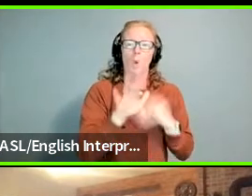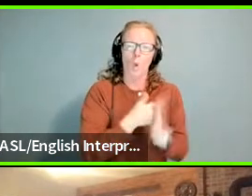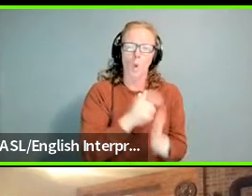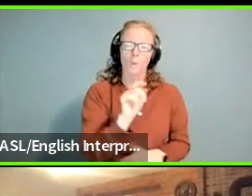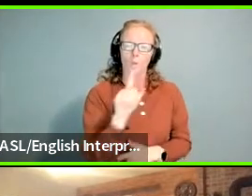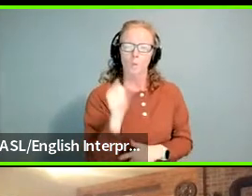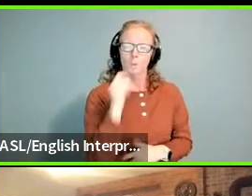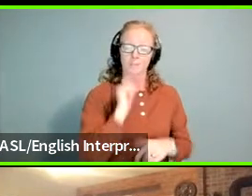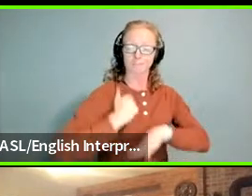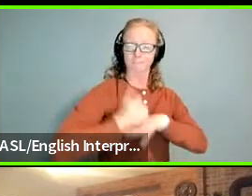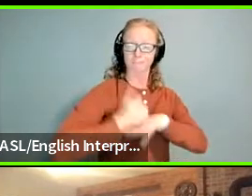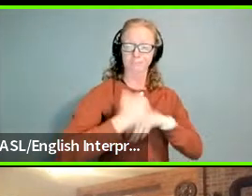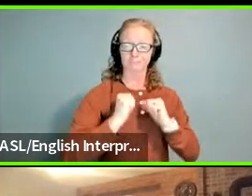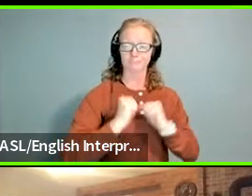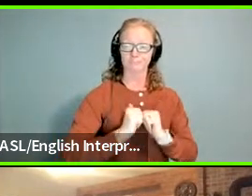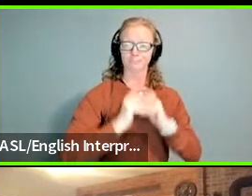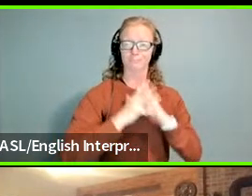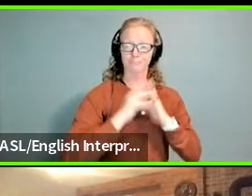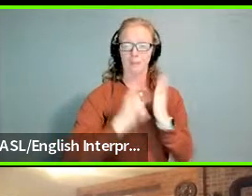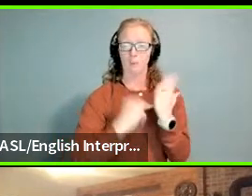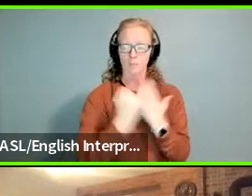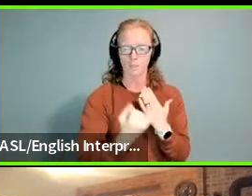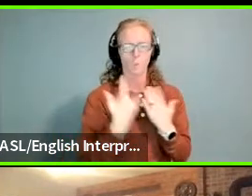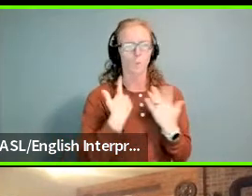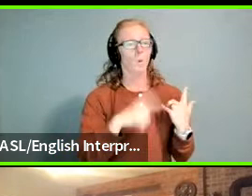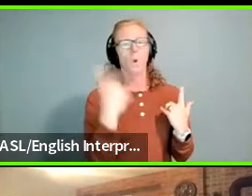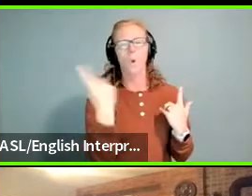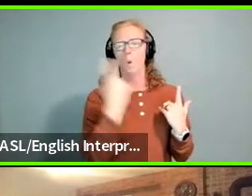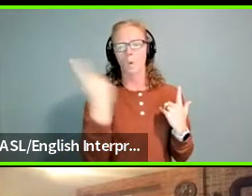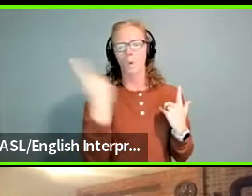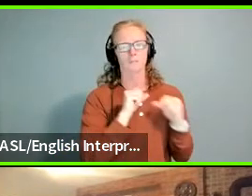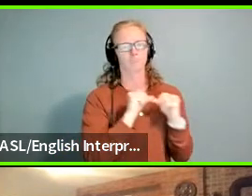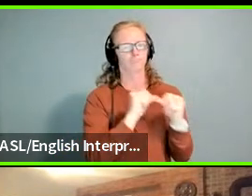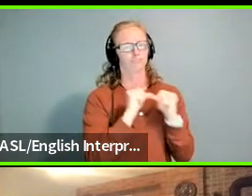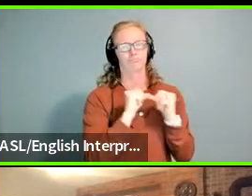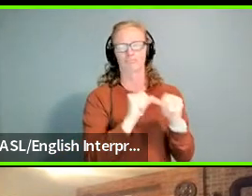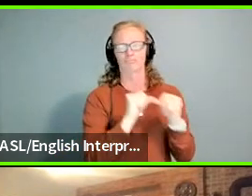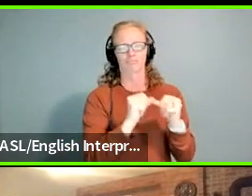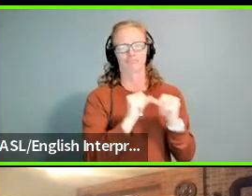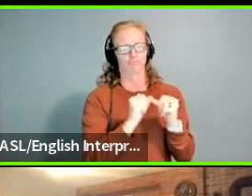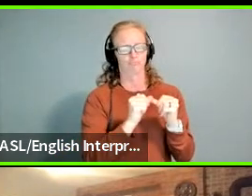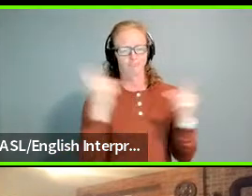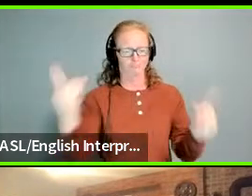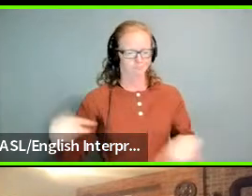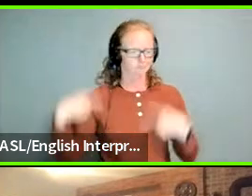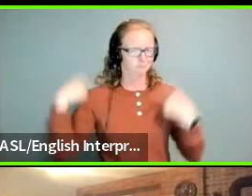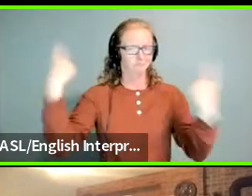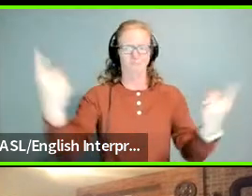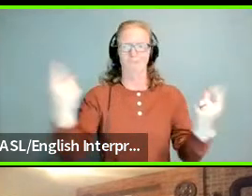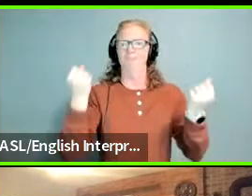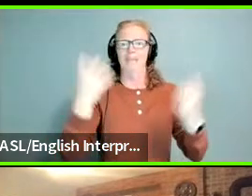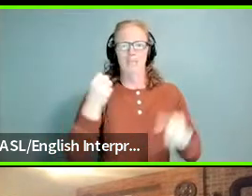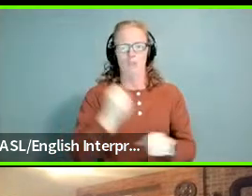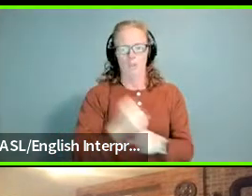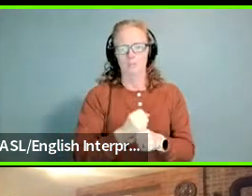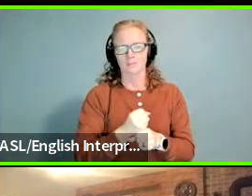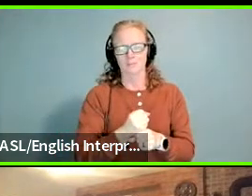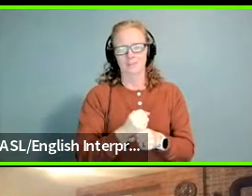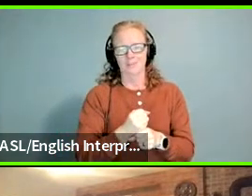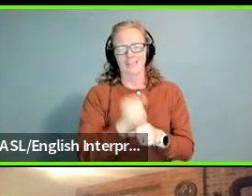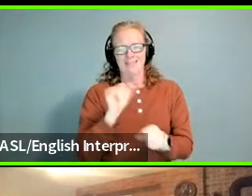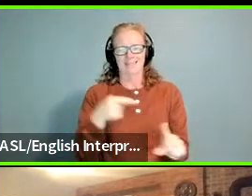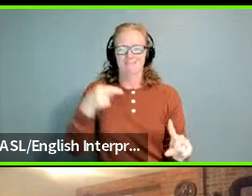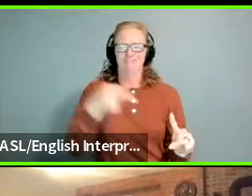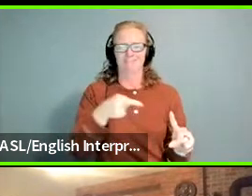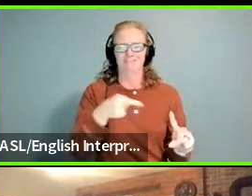projects. And that is something that we are doing consistently, and we have been for decades, right? That's what we do. And so